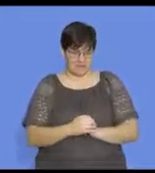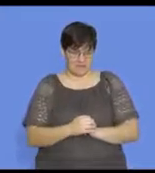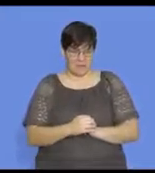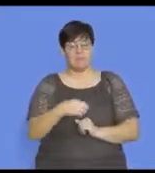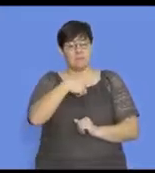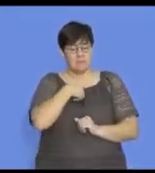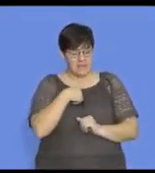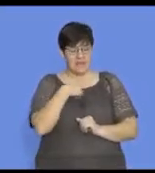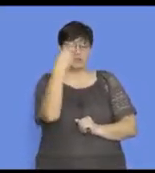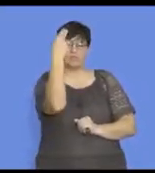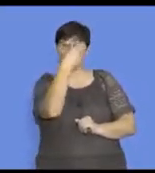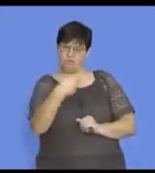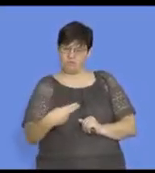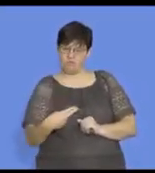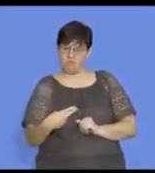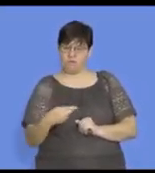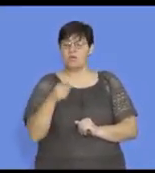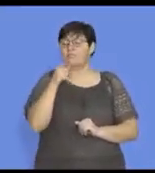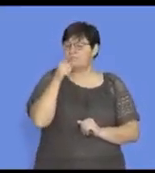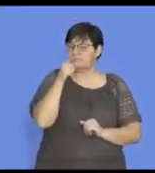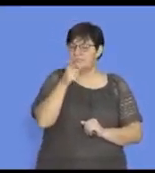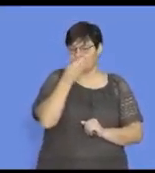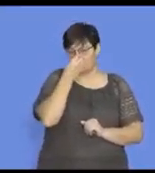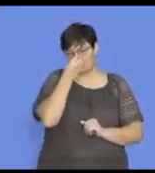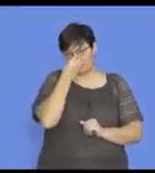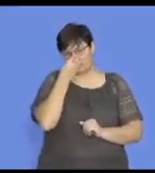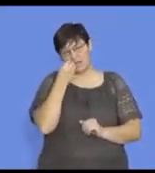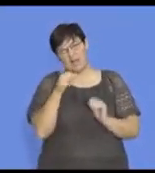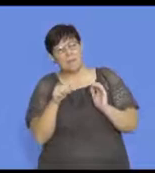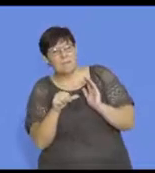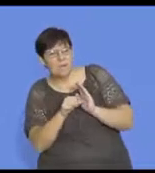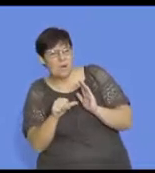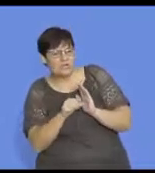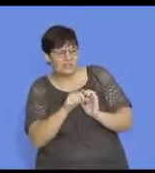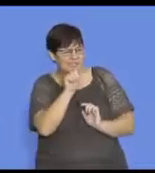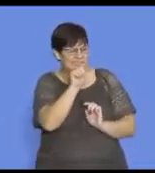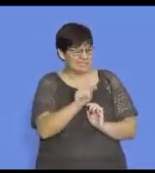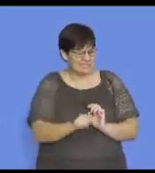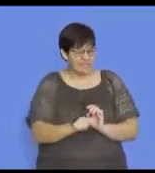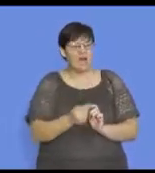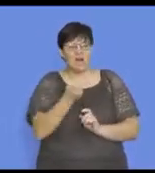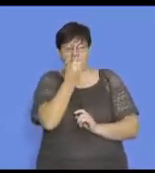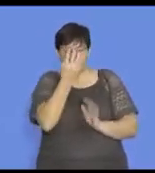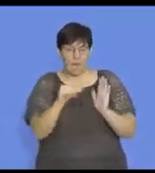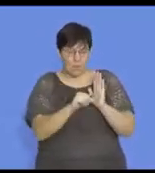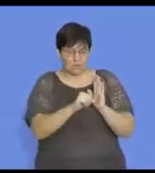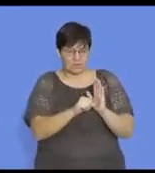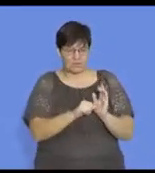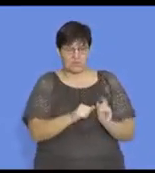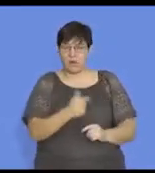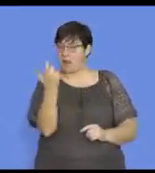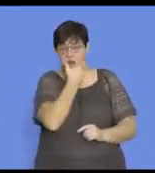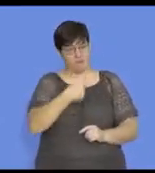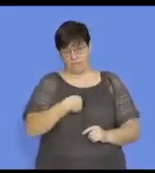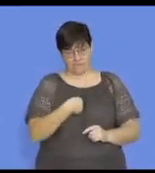draw what you need to, or the parts that are important when it comes to a flower. Okay, so don't laugh at my drawing skills,